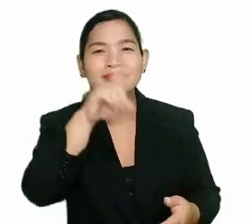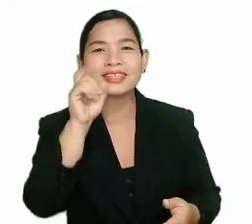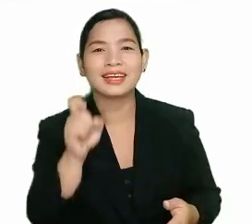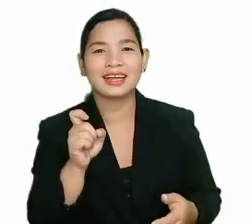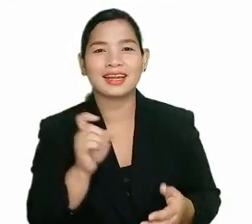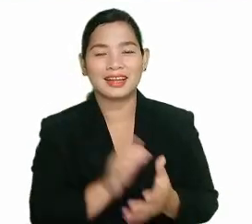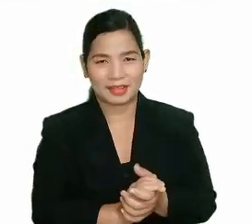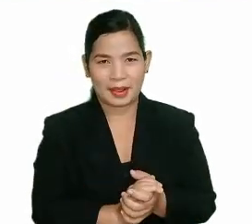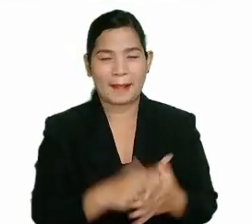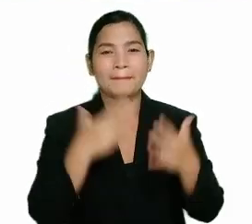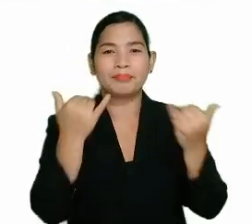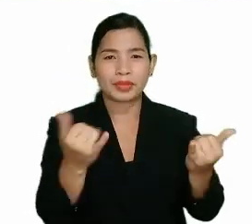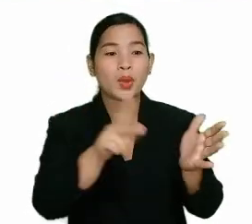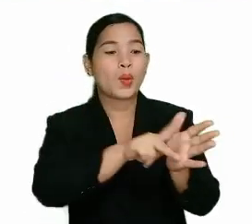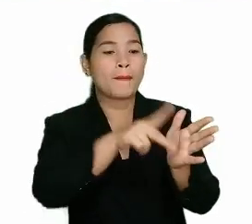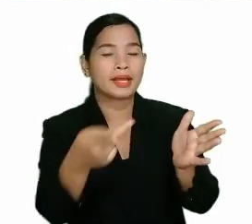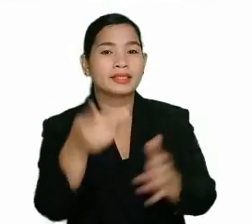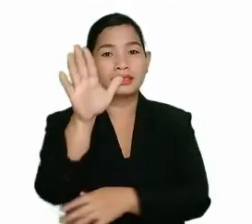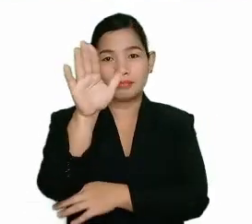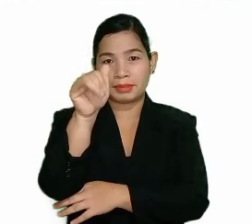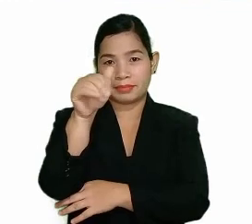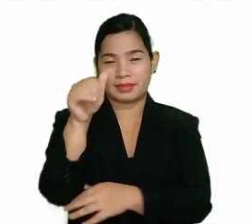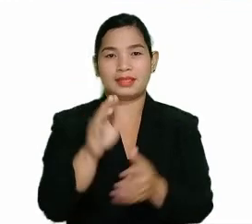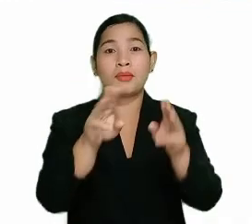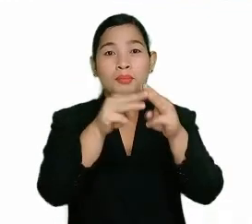Now, turn your module to page 15.